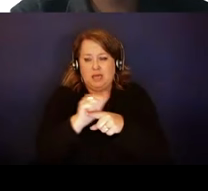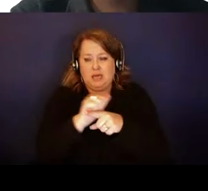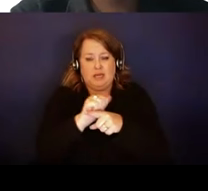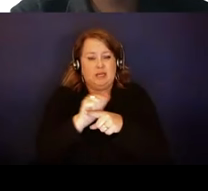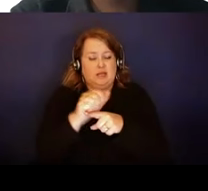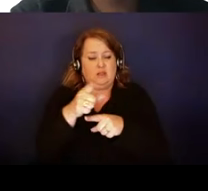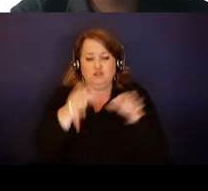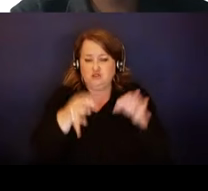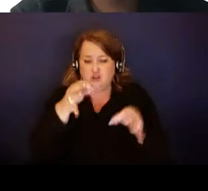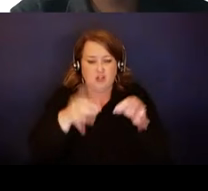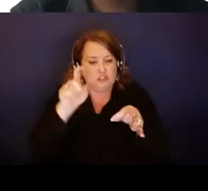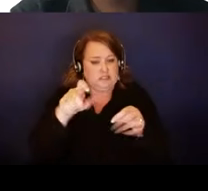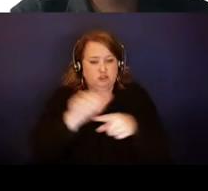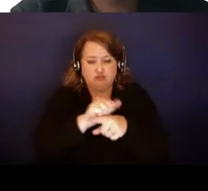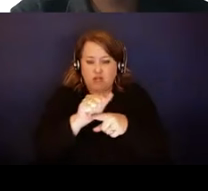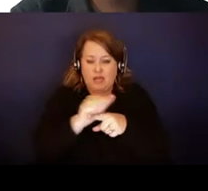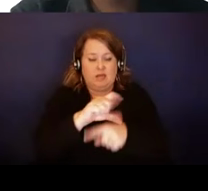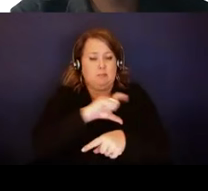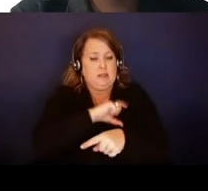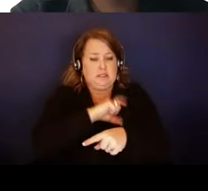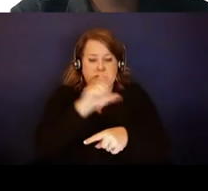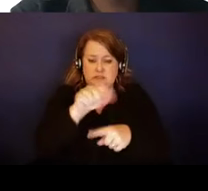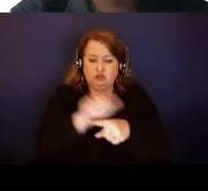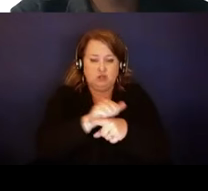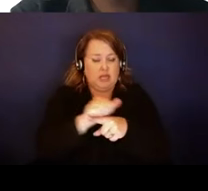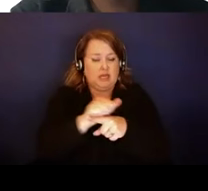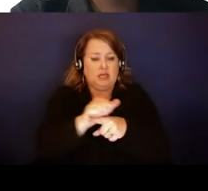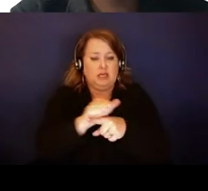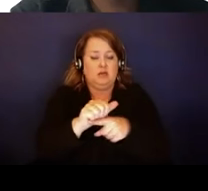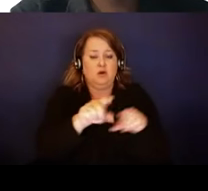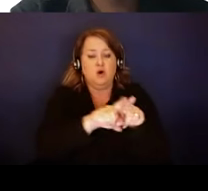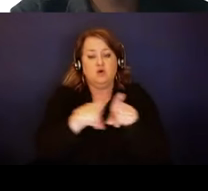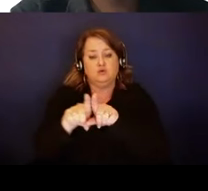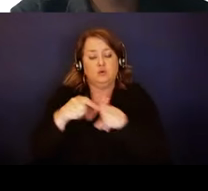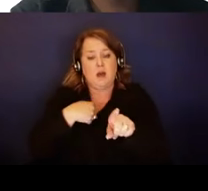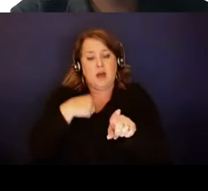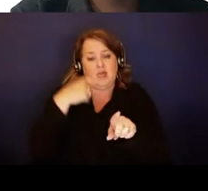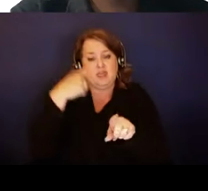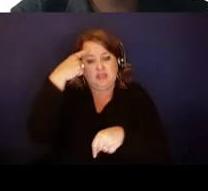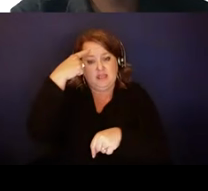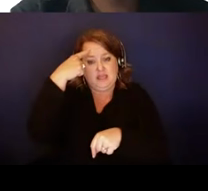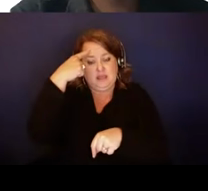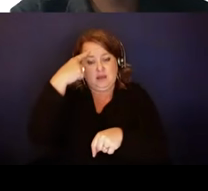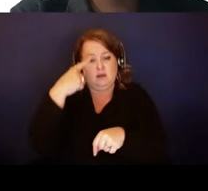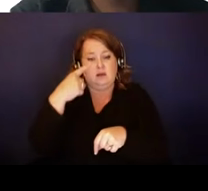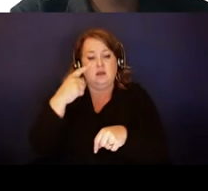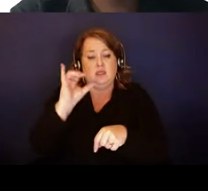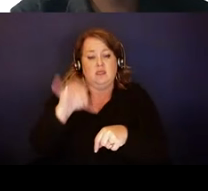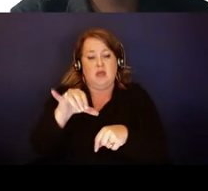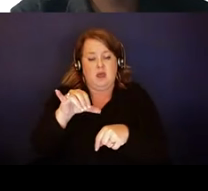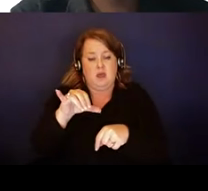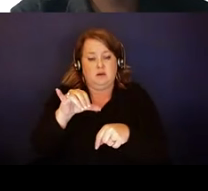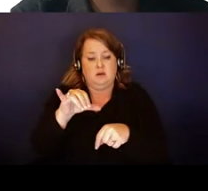need training, the police officers need training. I also think that people's providers, their parents, they